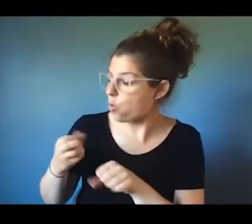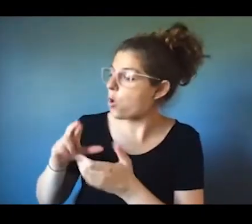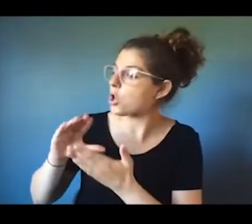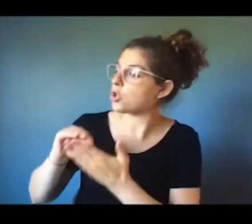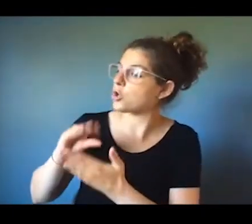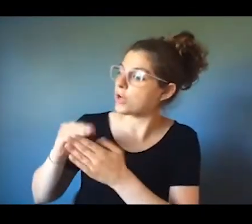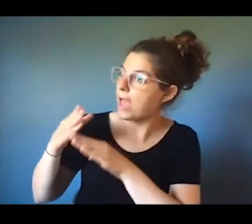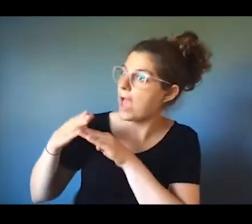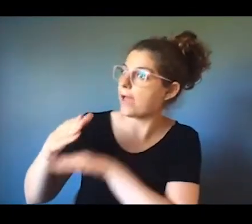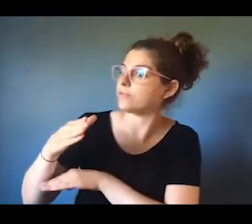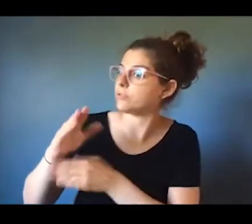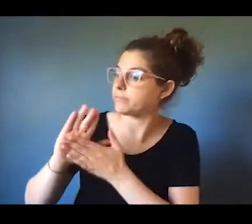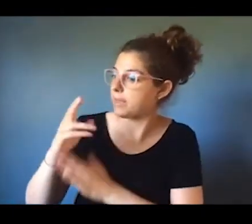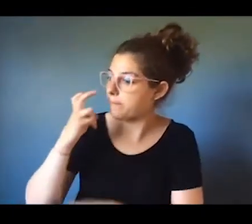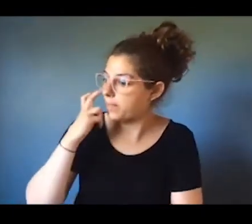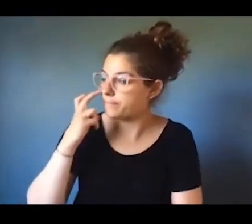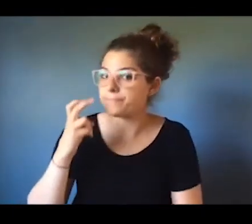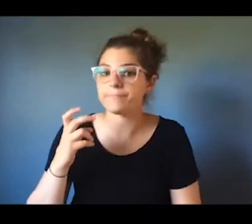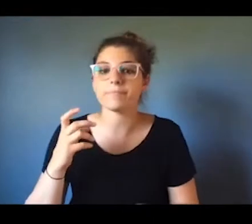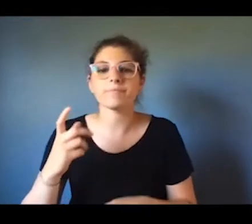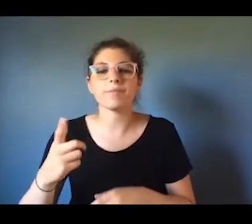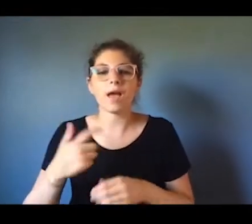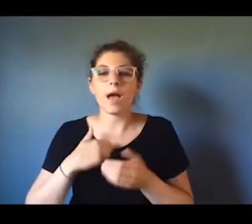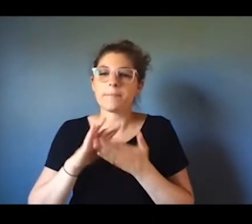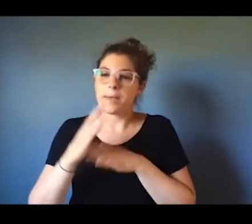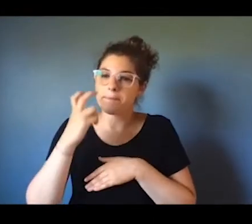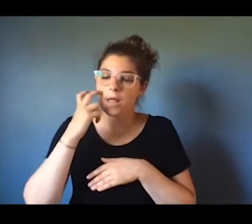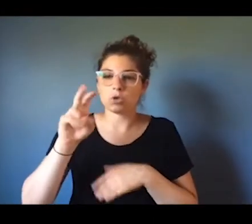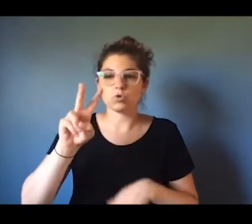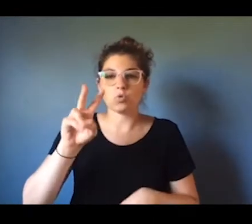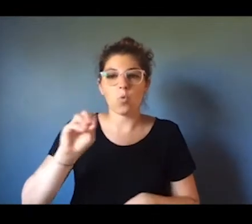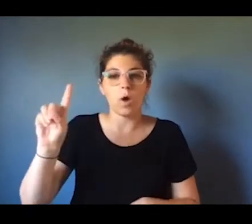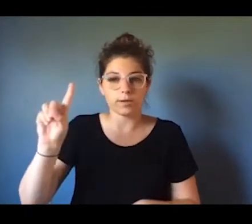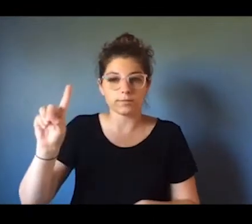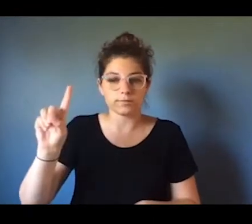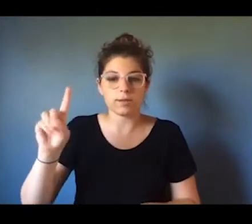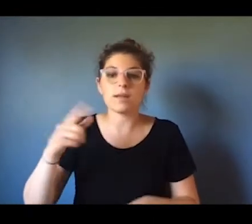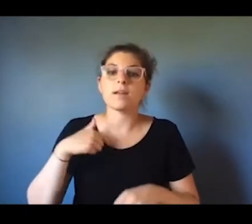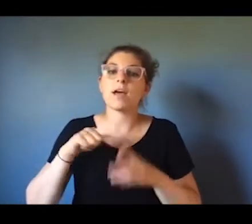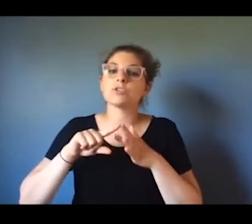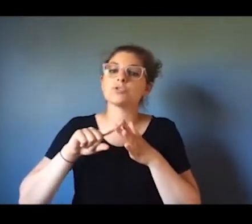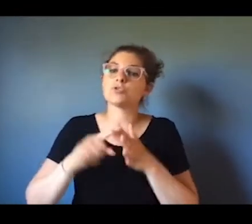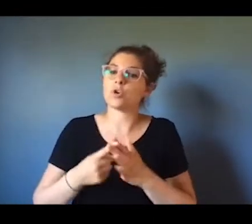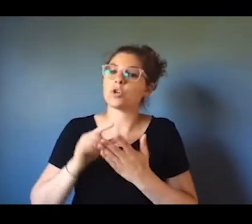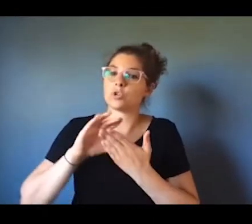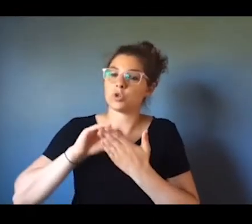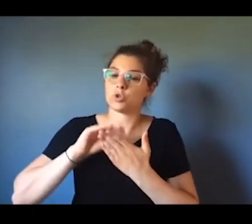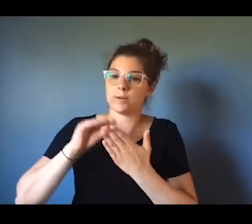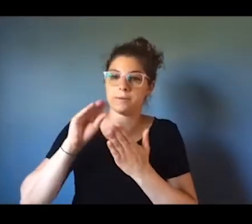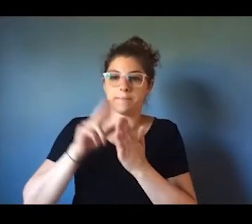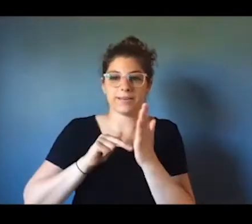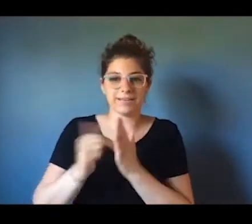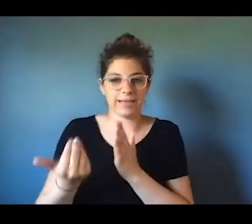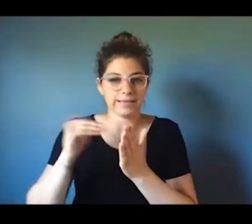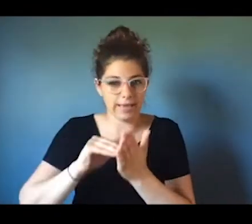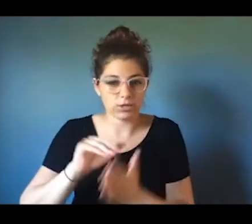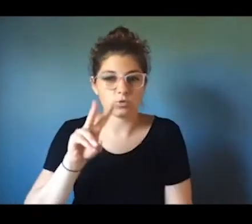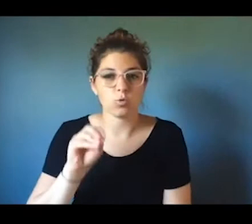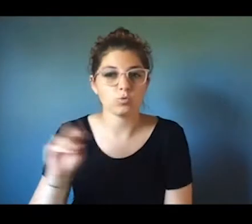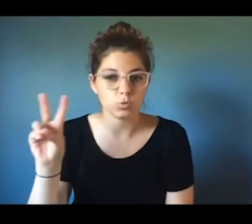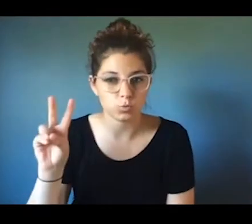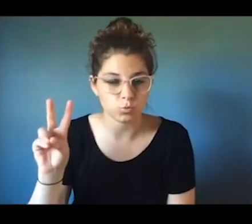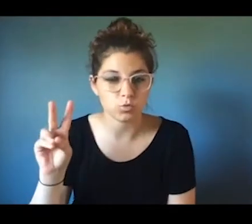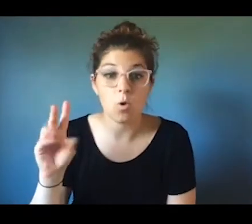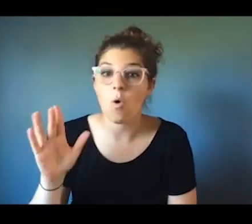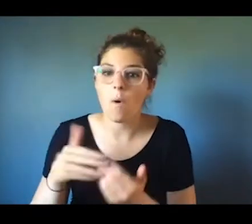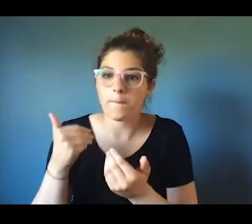able to paint, or did you learn how to paint after you lost your sight? I lost my eyesight in 2001, and I started learning how to paint again